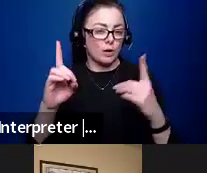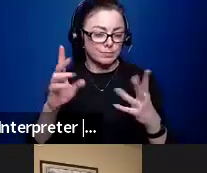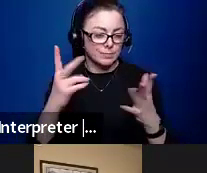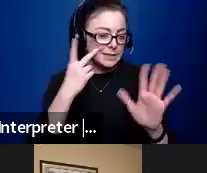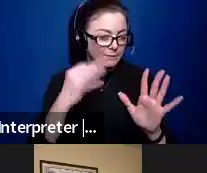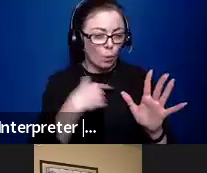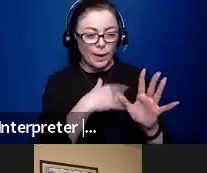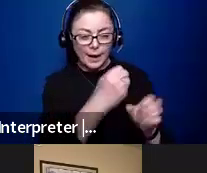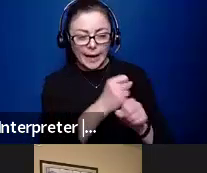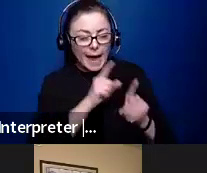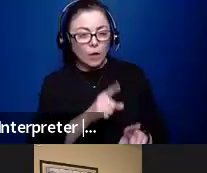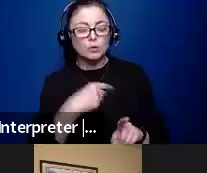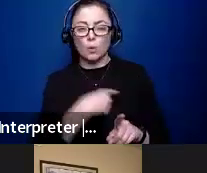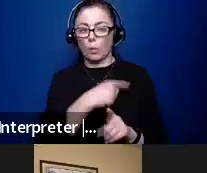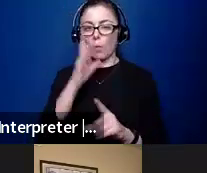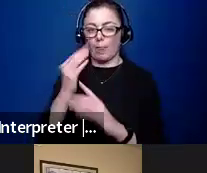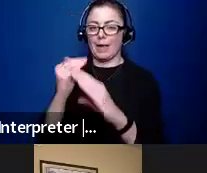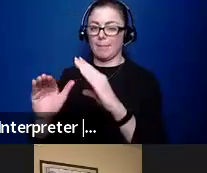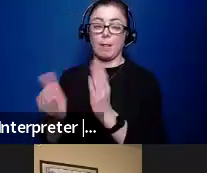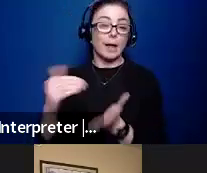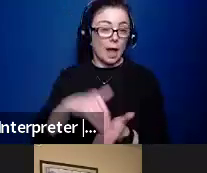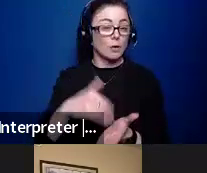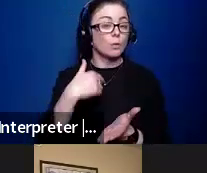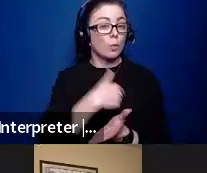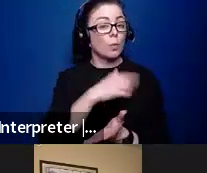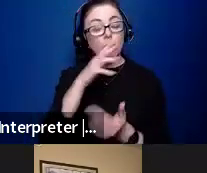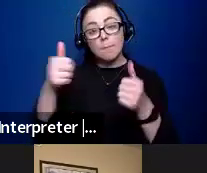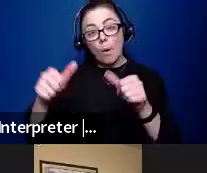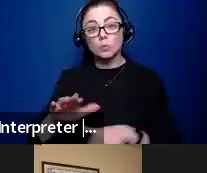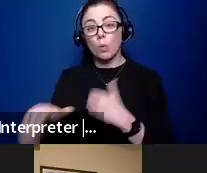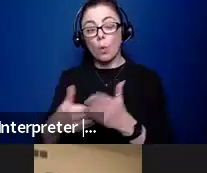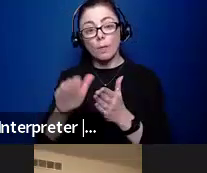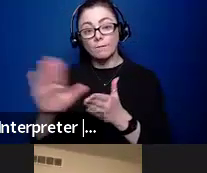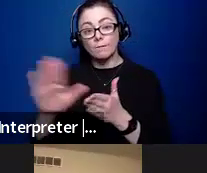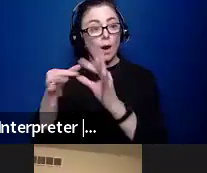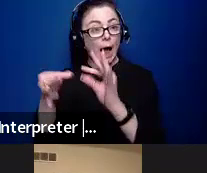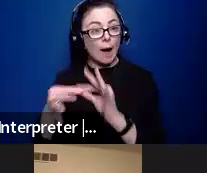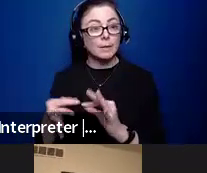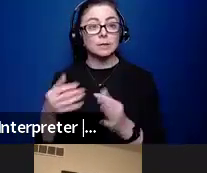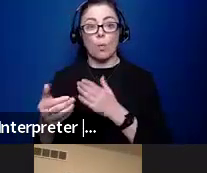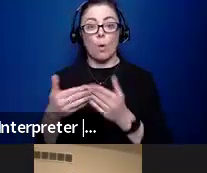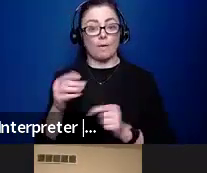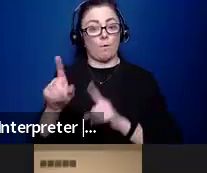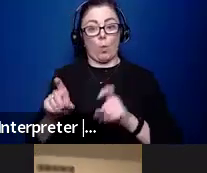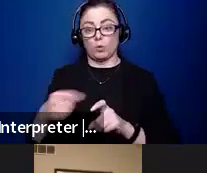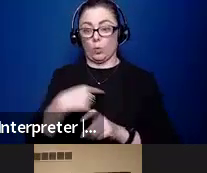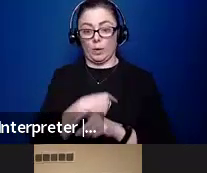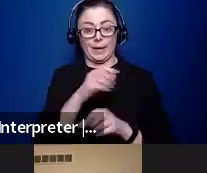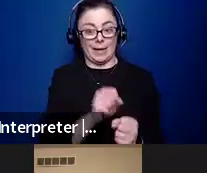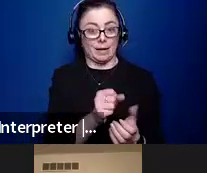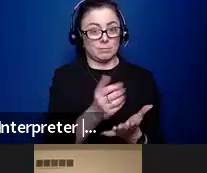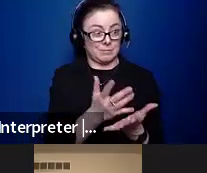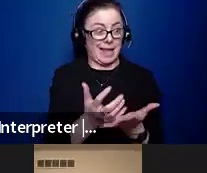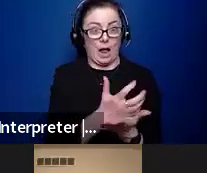let you all know through email, and we will again be posting all of your comments and whatever questions we can gather and answer